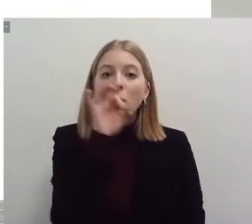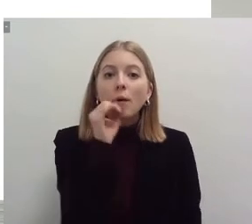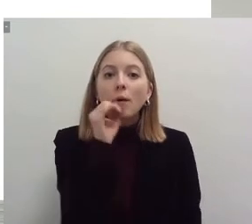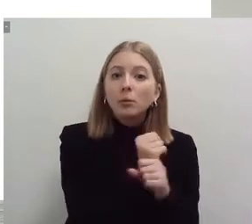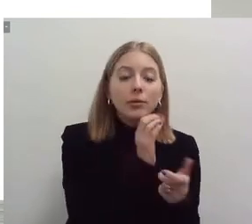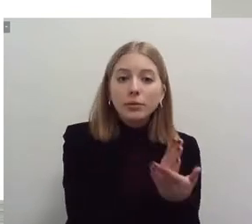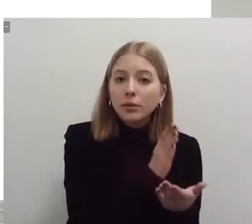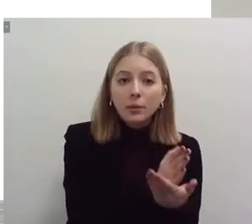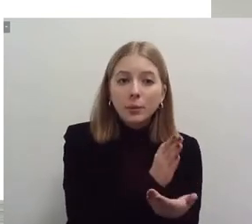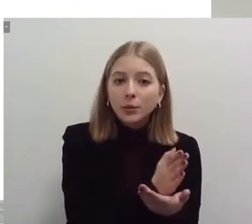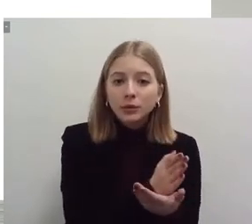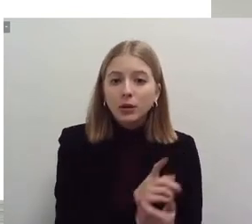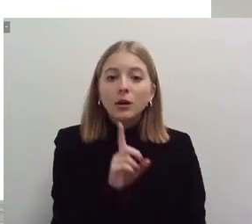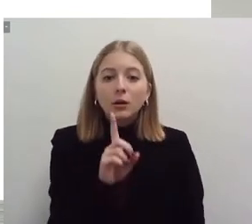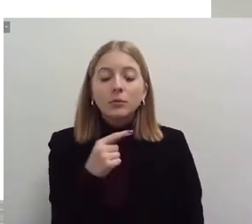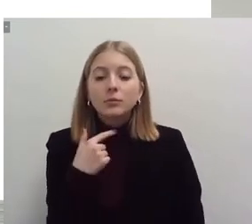and also kind of like